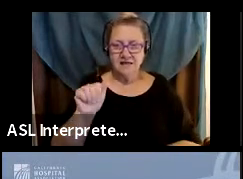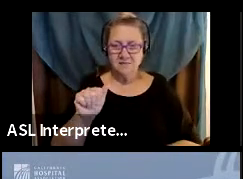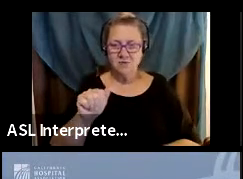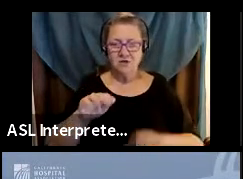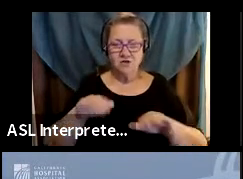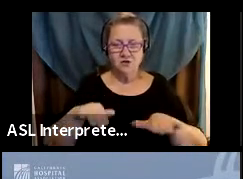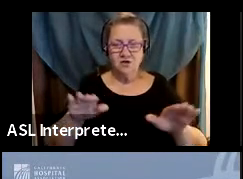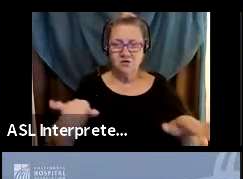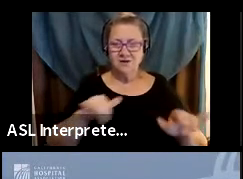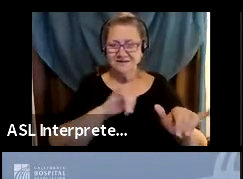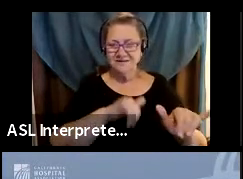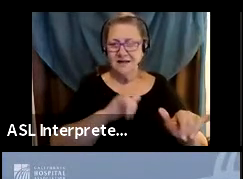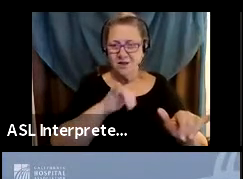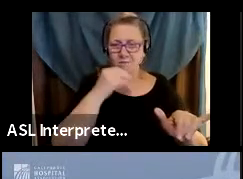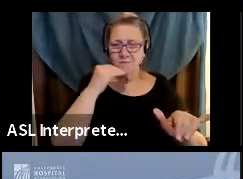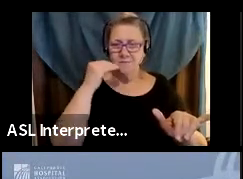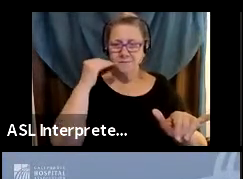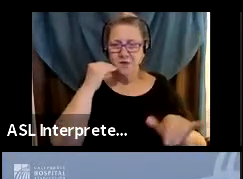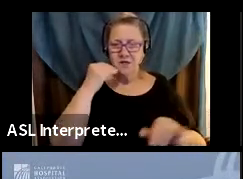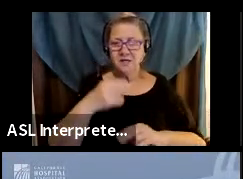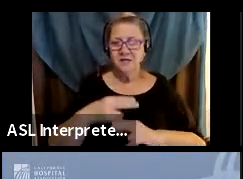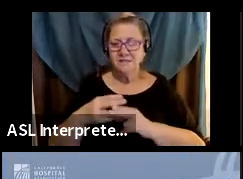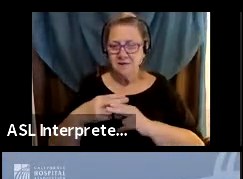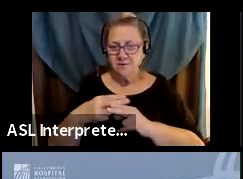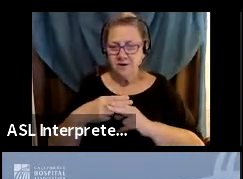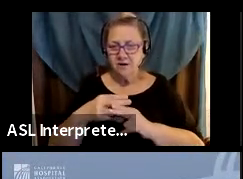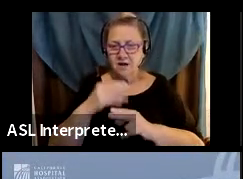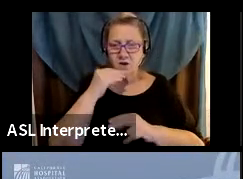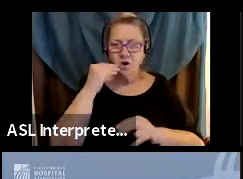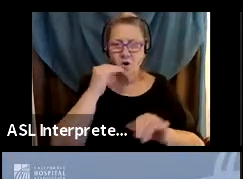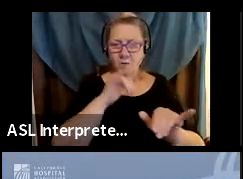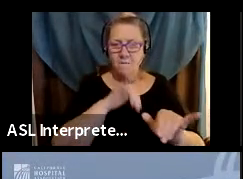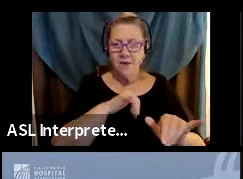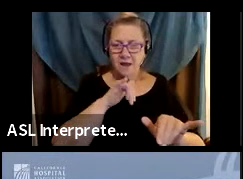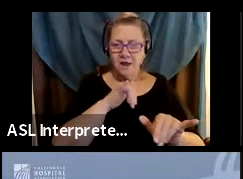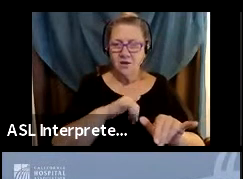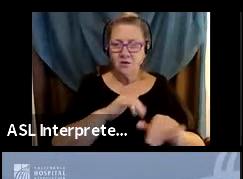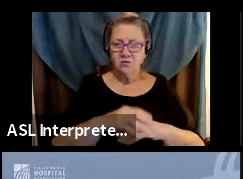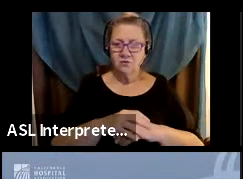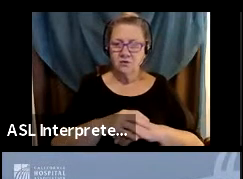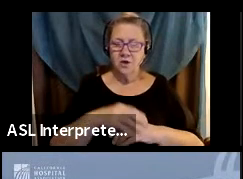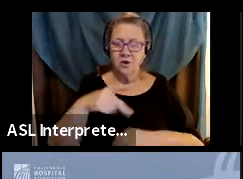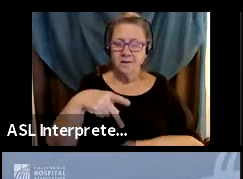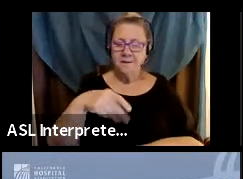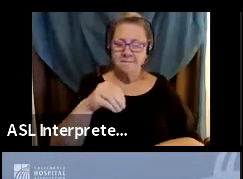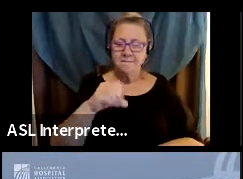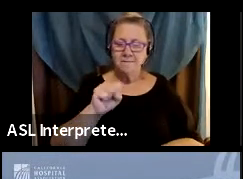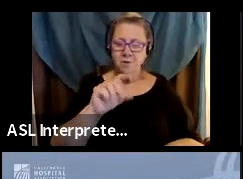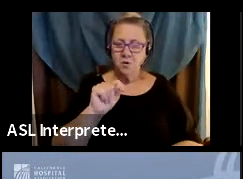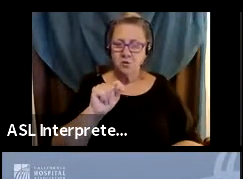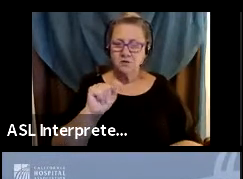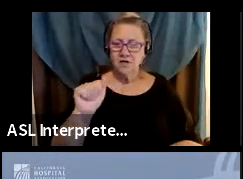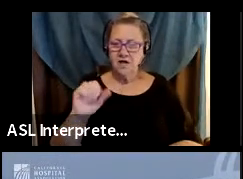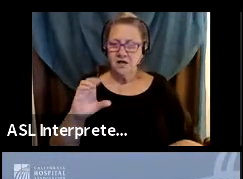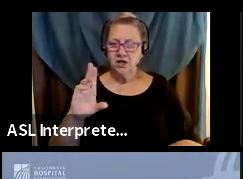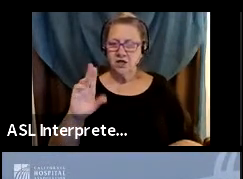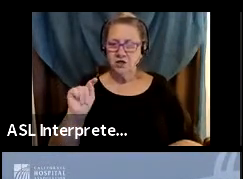that are homebound, temporarily homebound folks that are post-acute. And I'm just curious of how we're going to